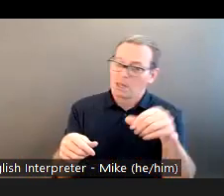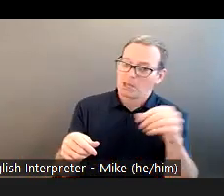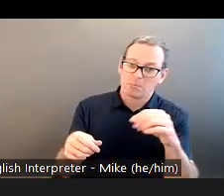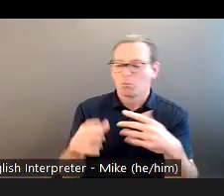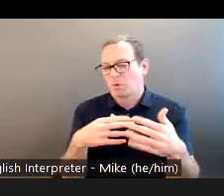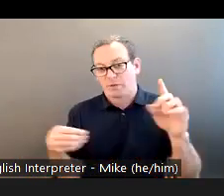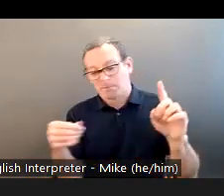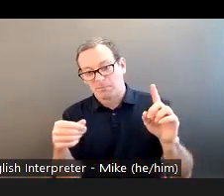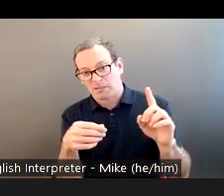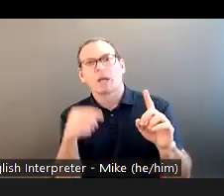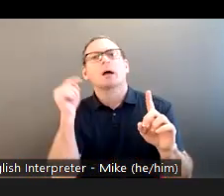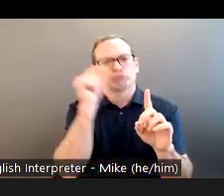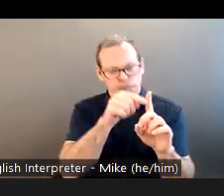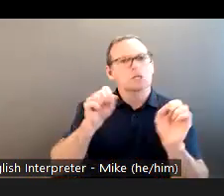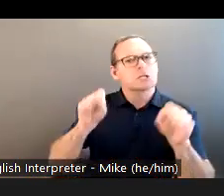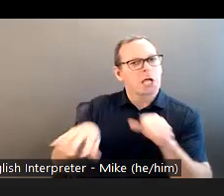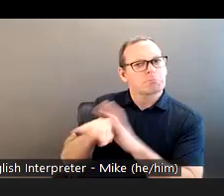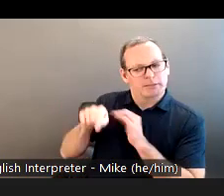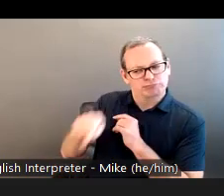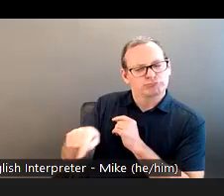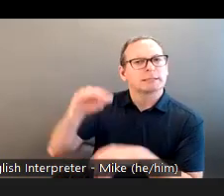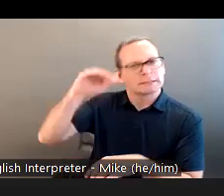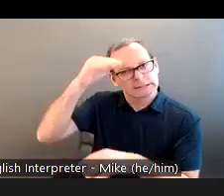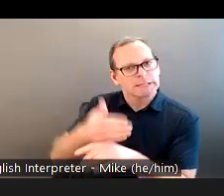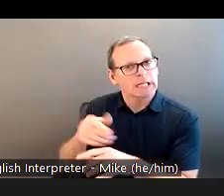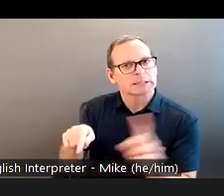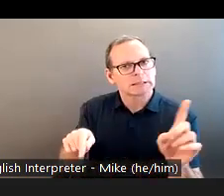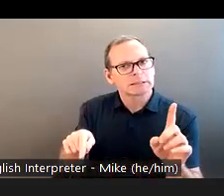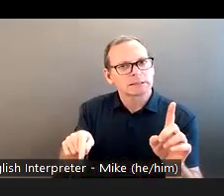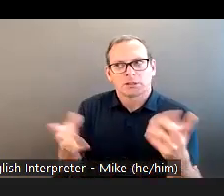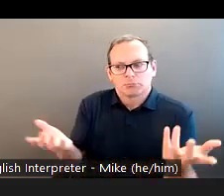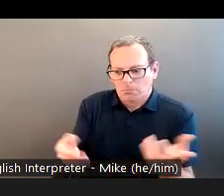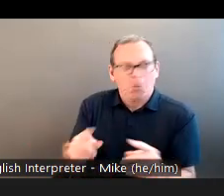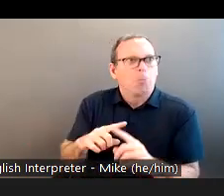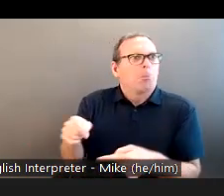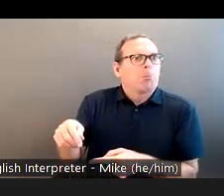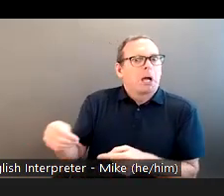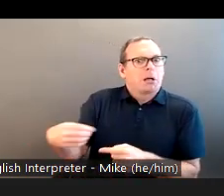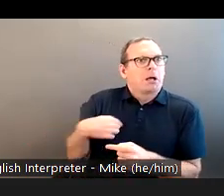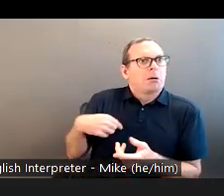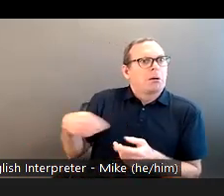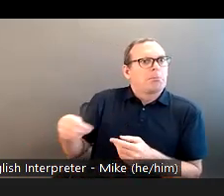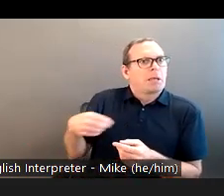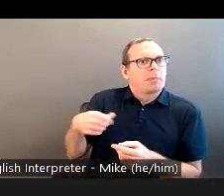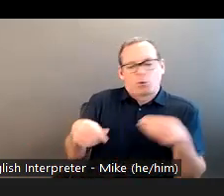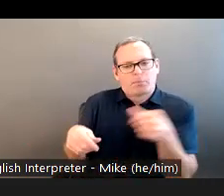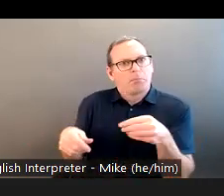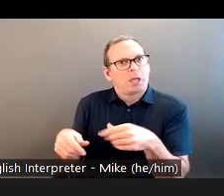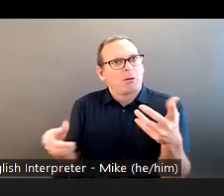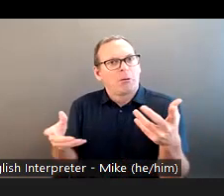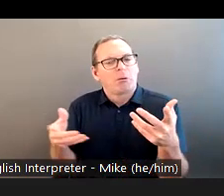ensure that you're not going to lose out on potential attorneys if you happen to be paying your family to provide services to you.